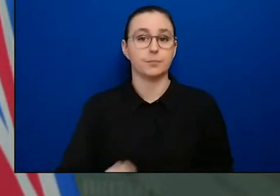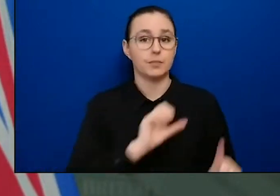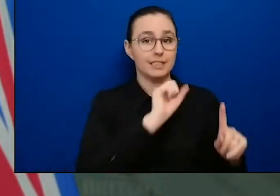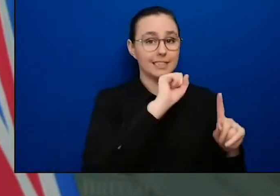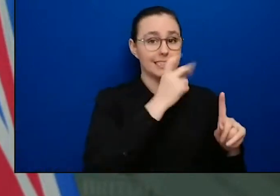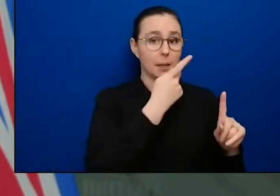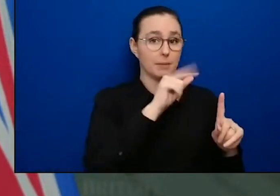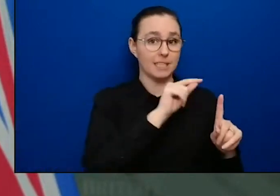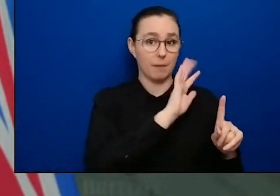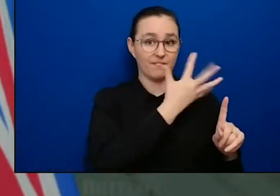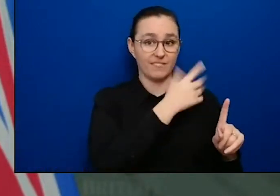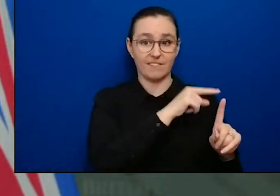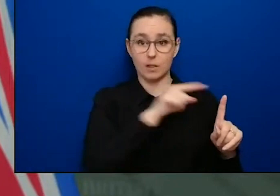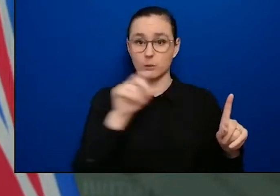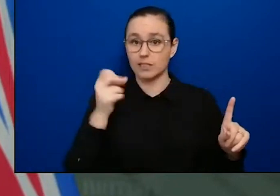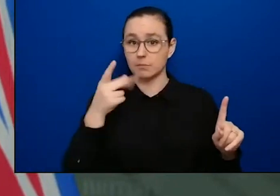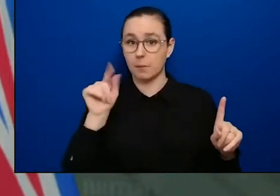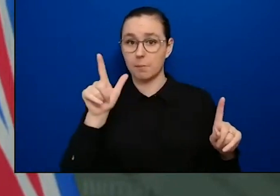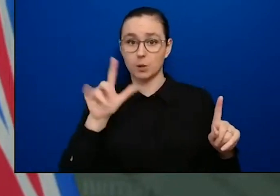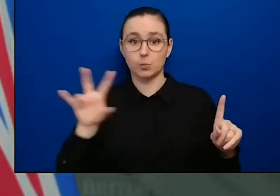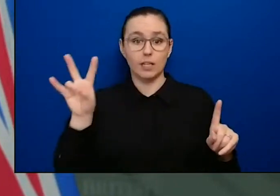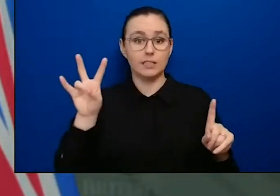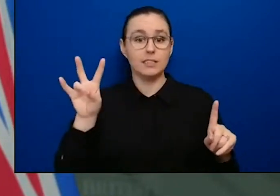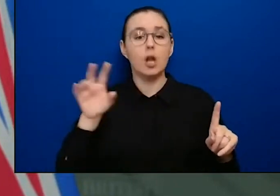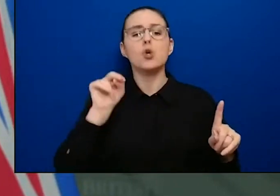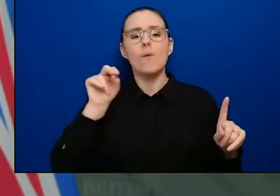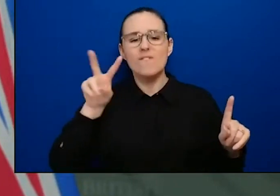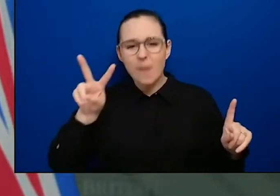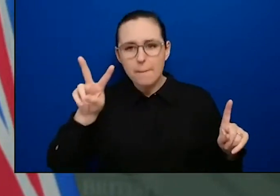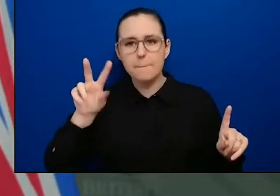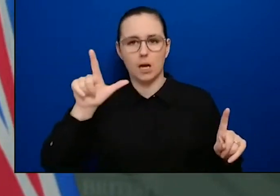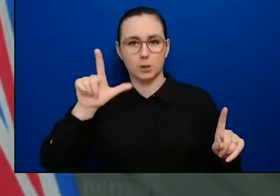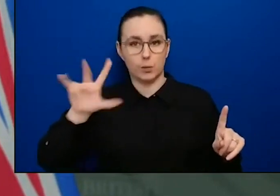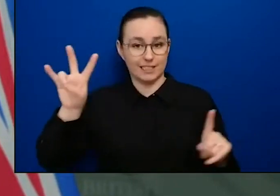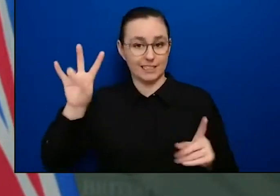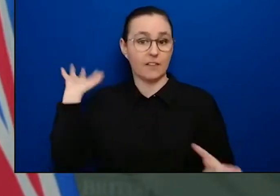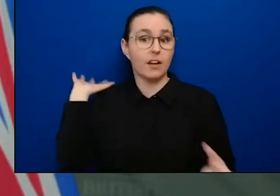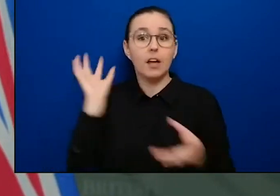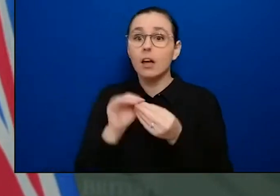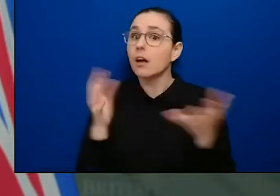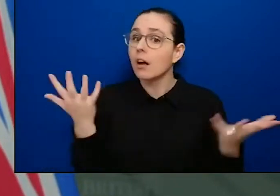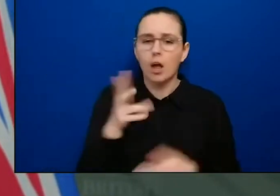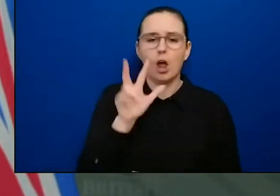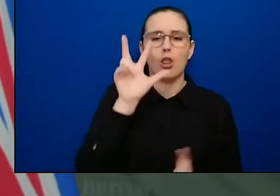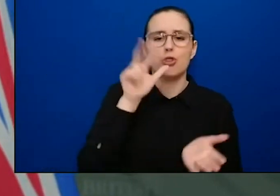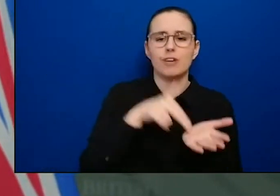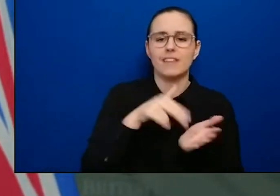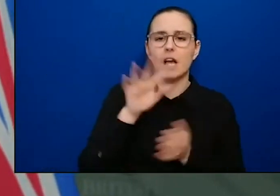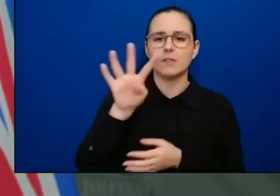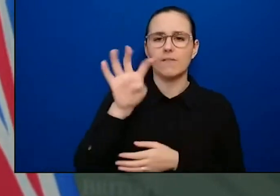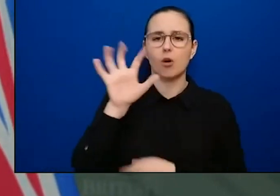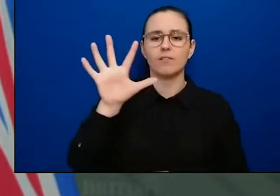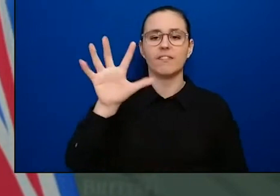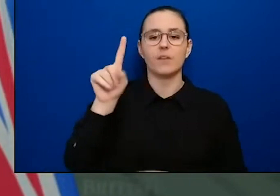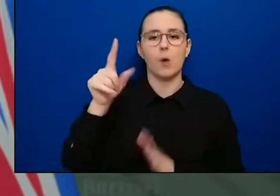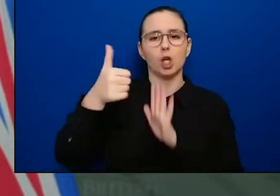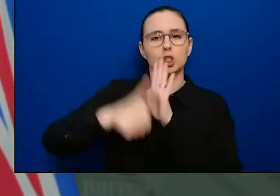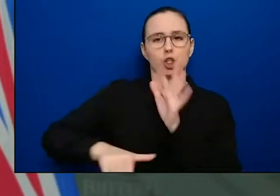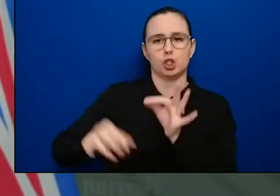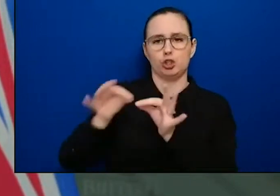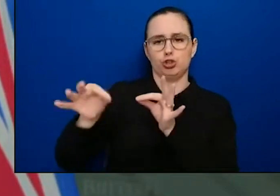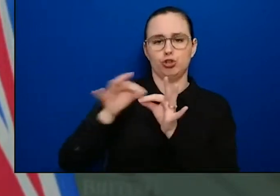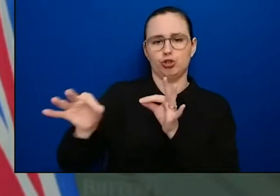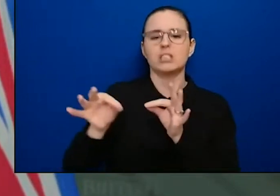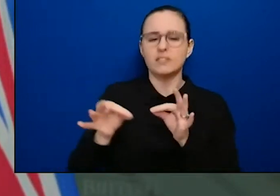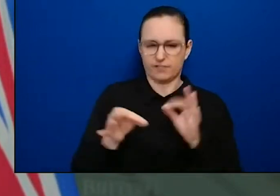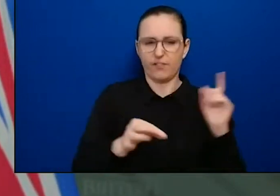have been 3,451 surgical postponements. But I want to say an enormous amount of surgery is